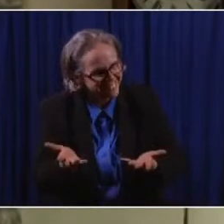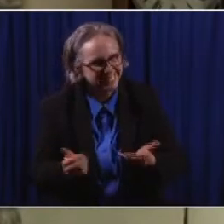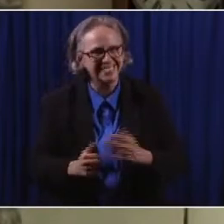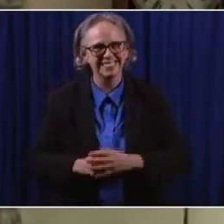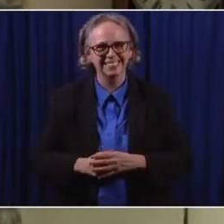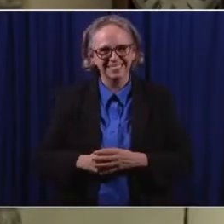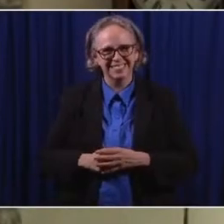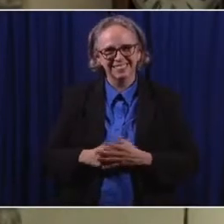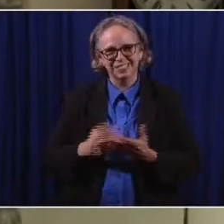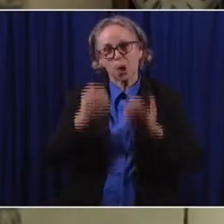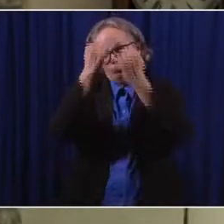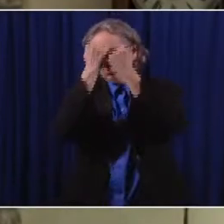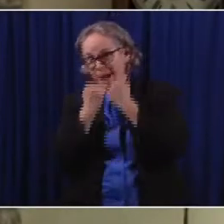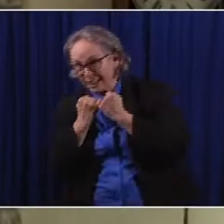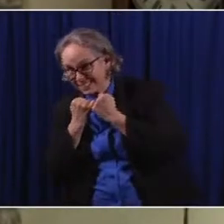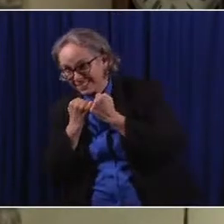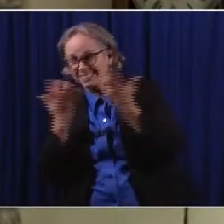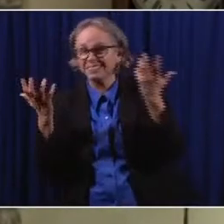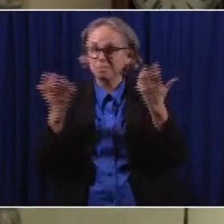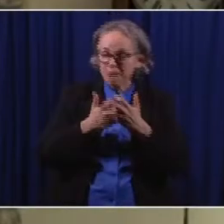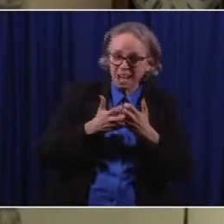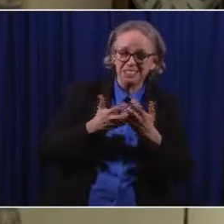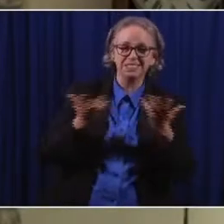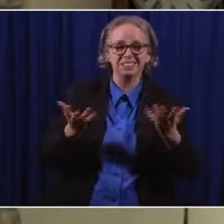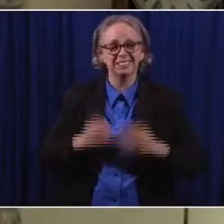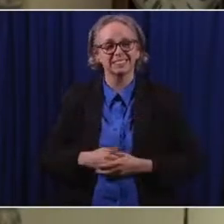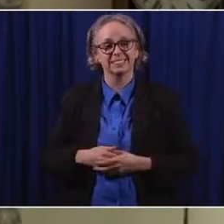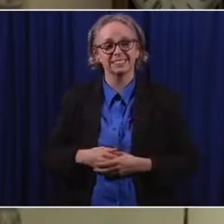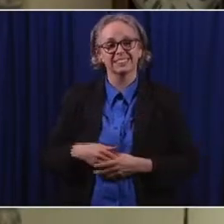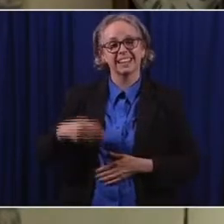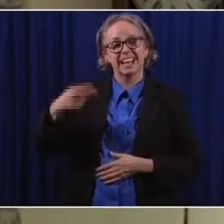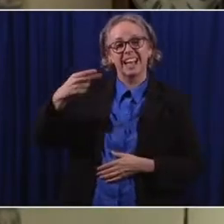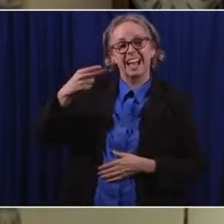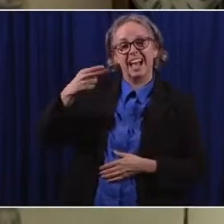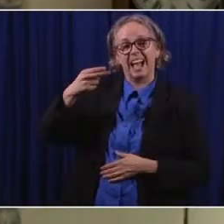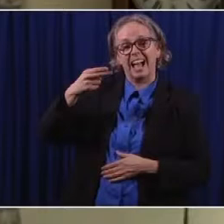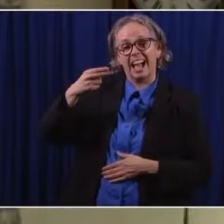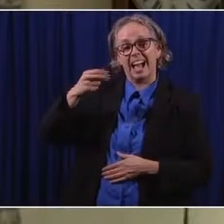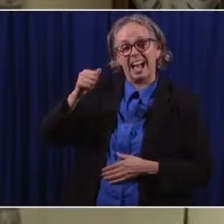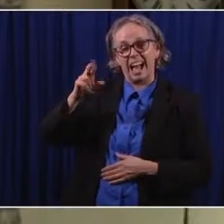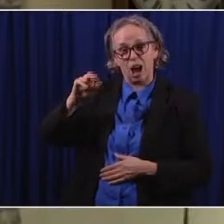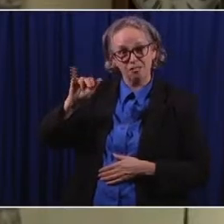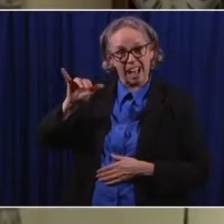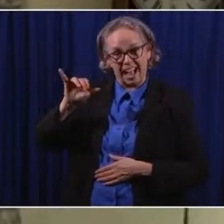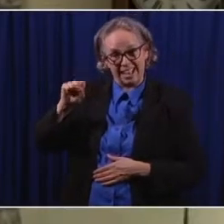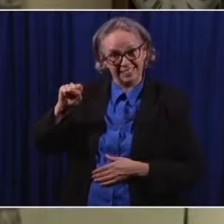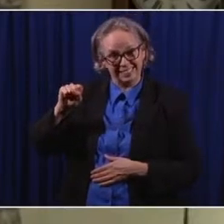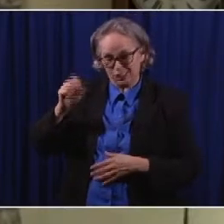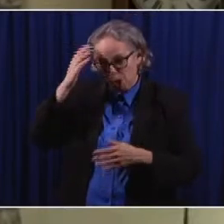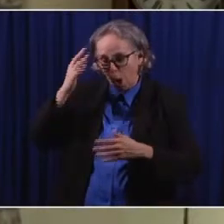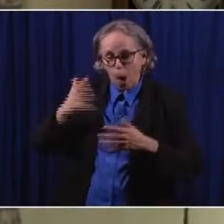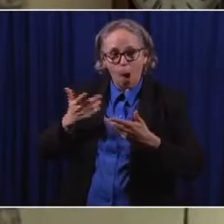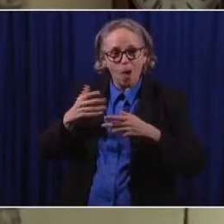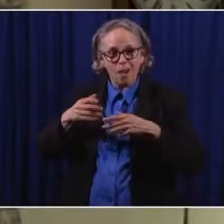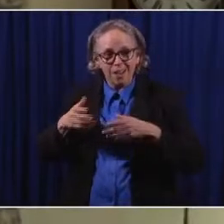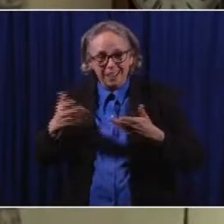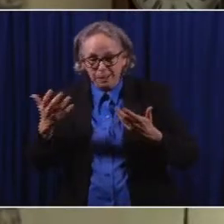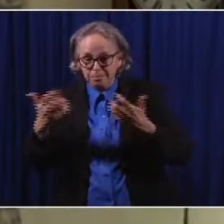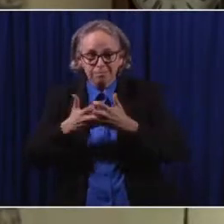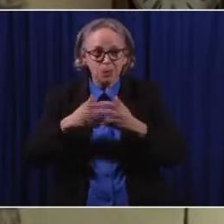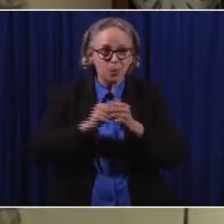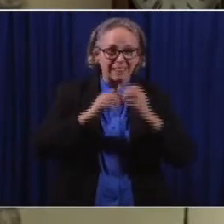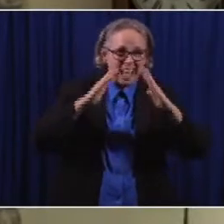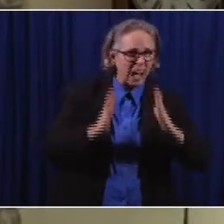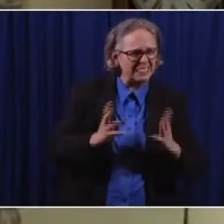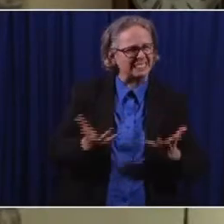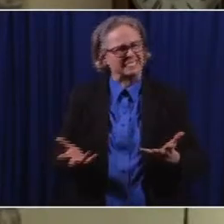Hay rides, haunted houses are much more problematic. Again, we kind of come back as you look at these things and